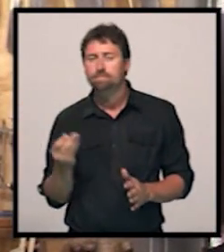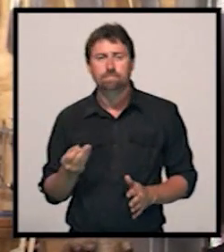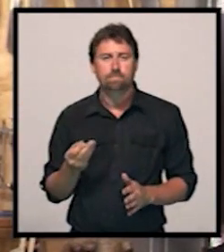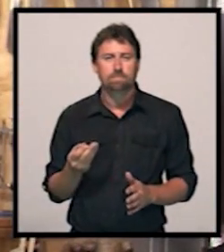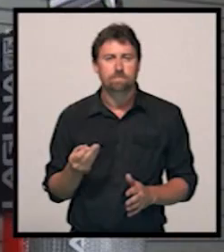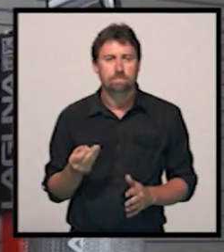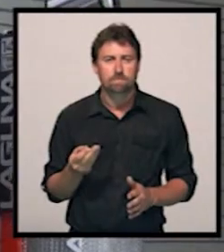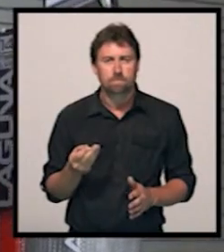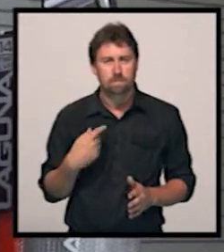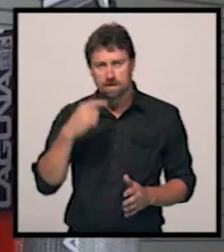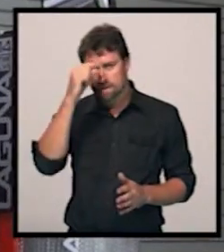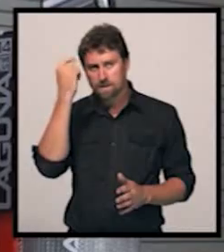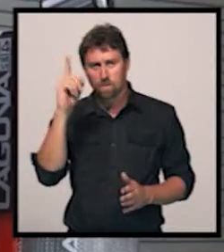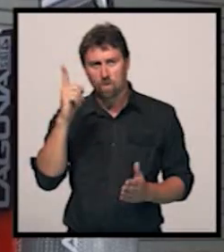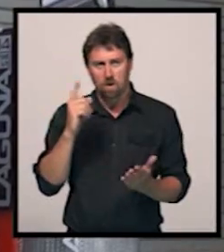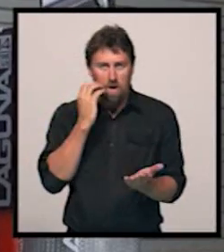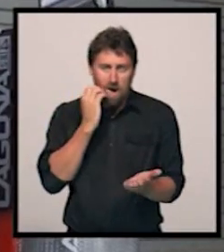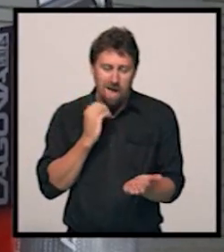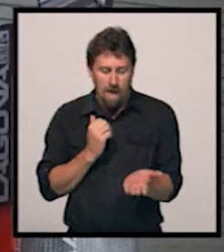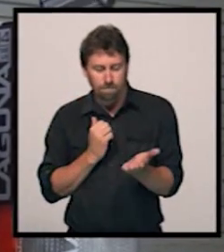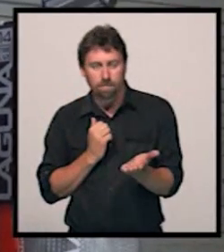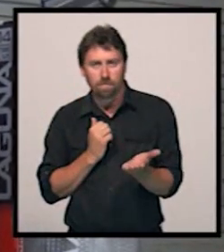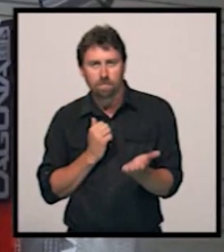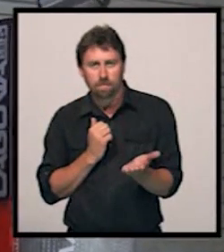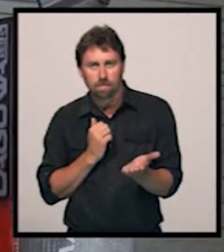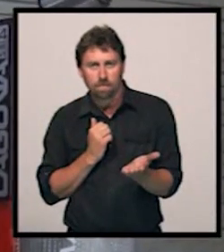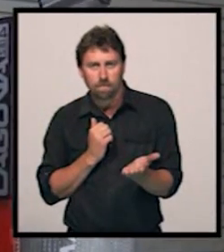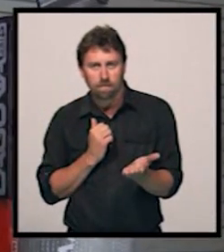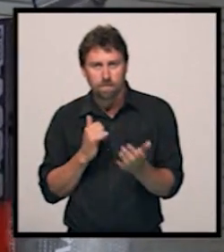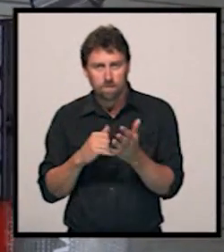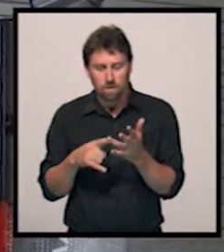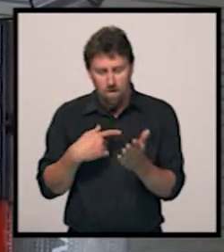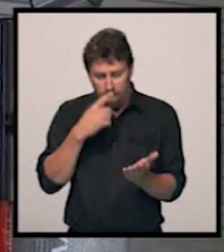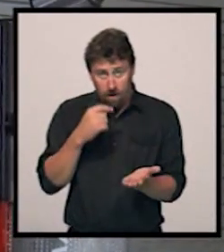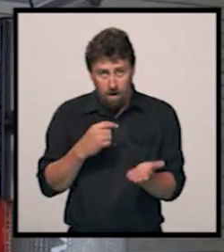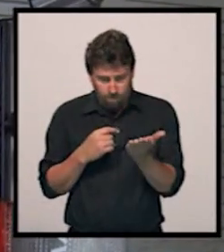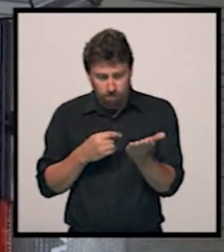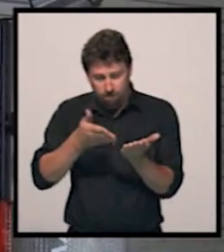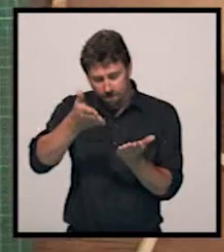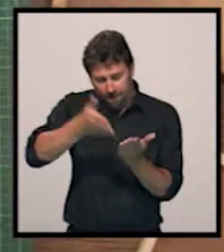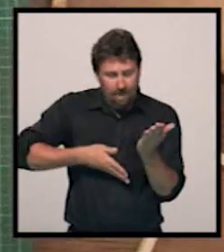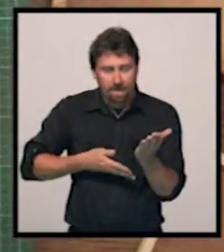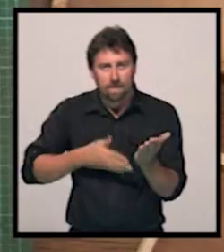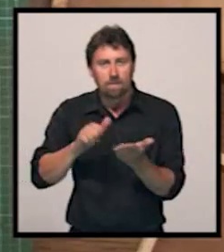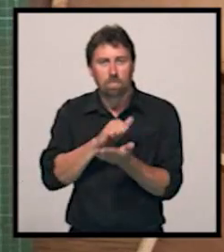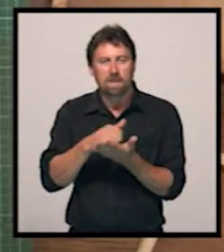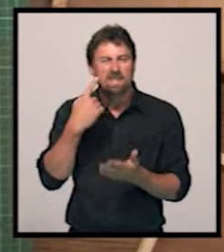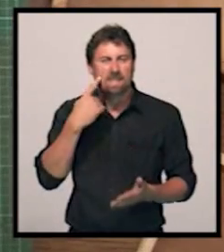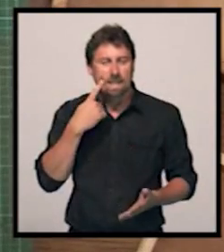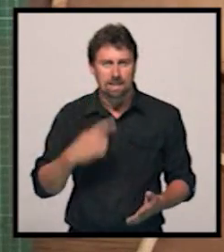I want is something to raise the edge of this box, so that'll give me a defined cutting edge down here.